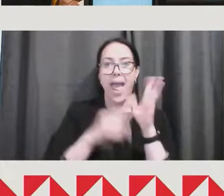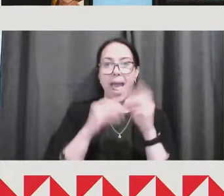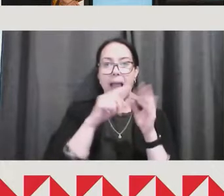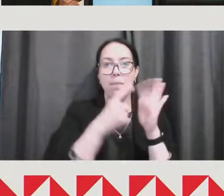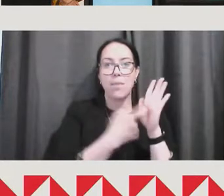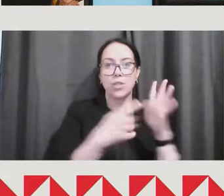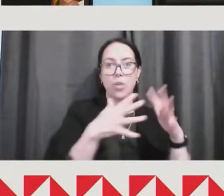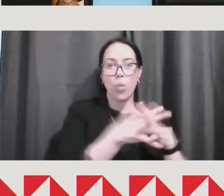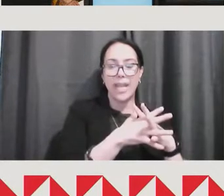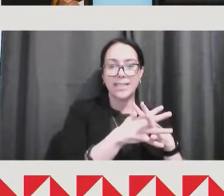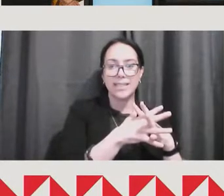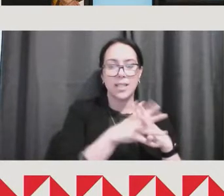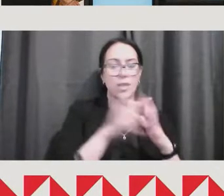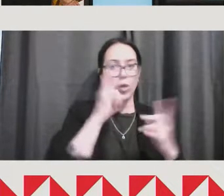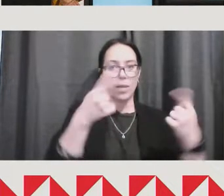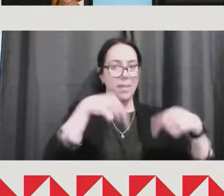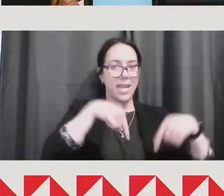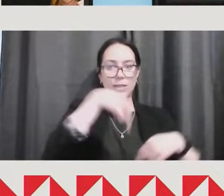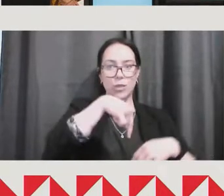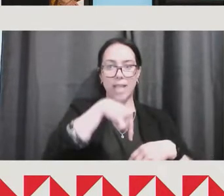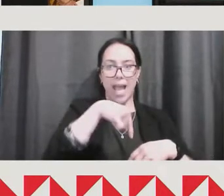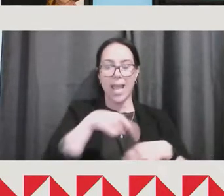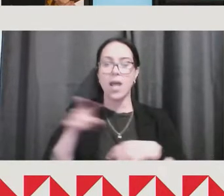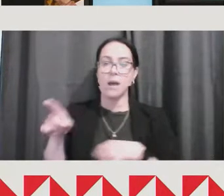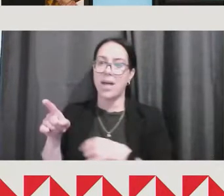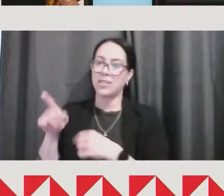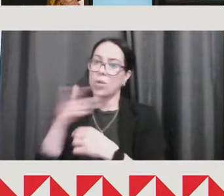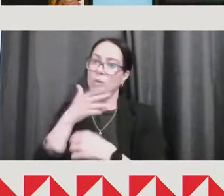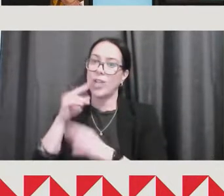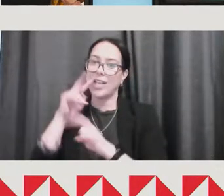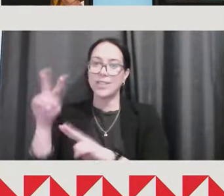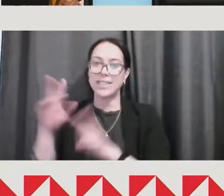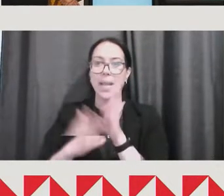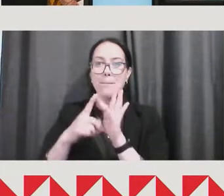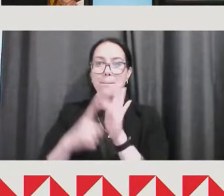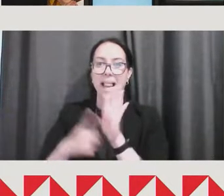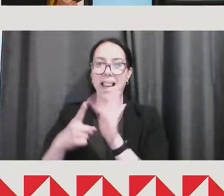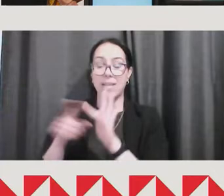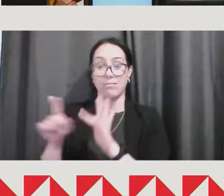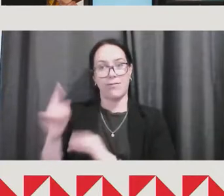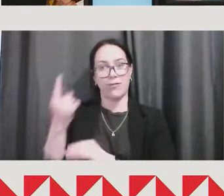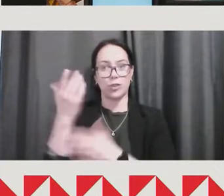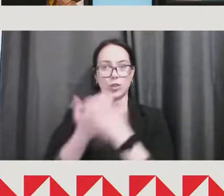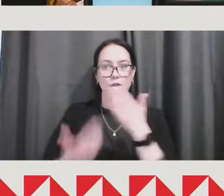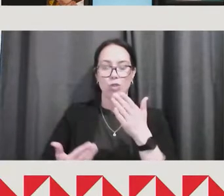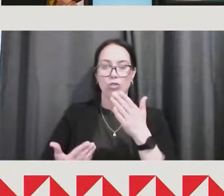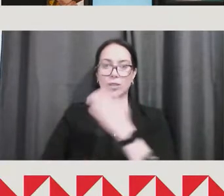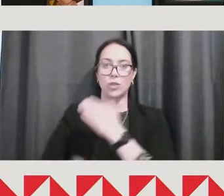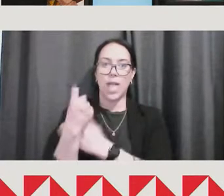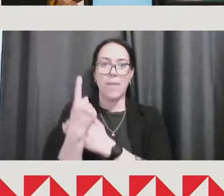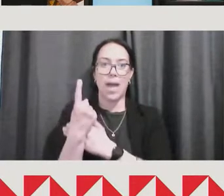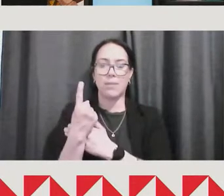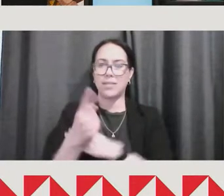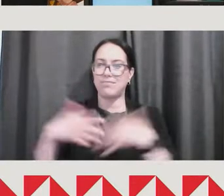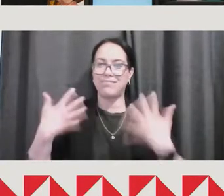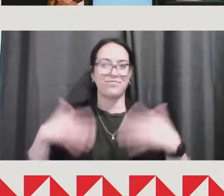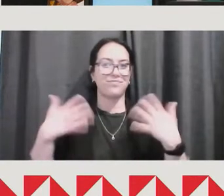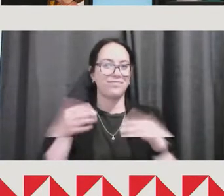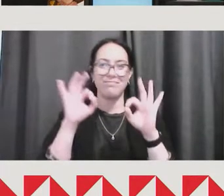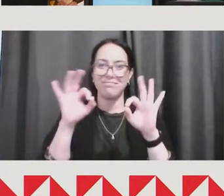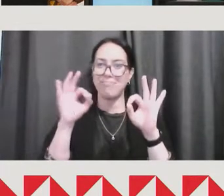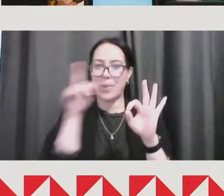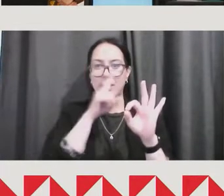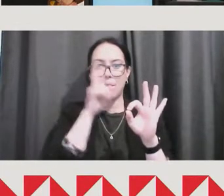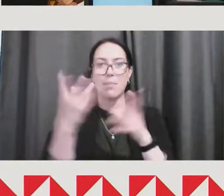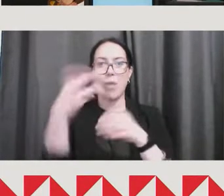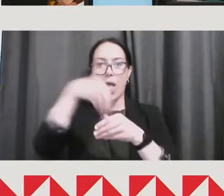melee he was the first story that came out for the Pacific Arts Legacy project there's a cacophony of people that are part of